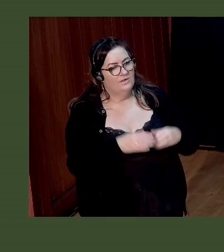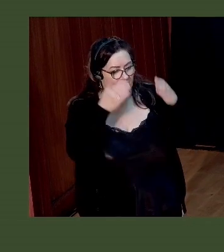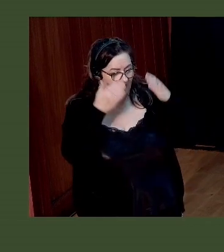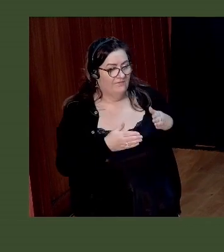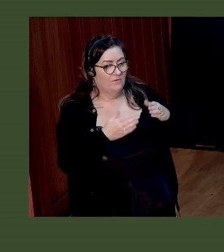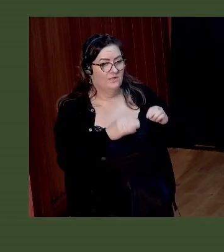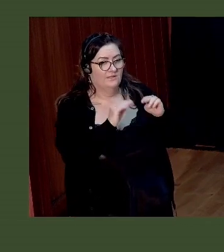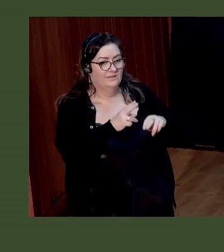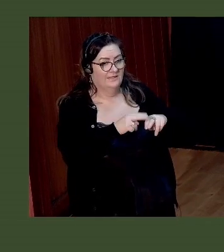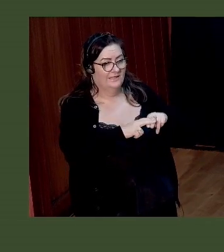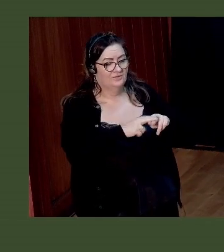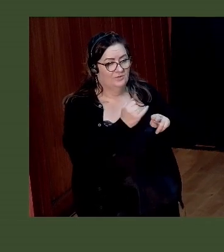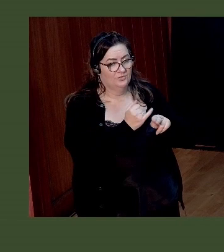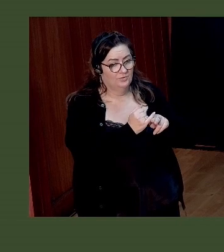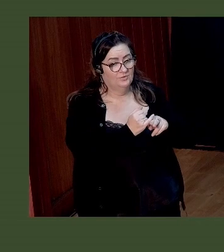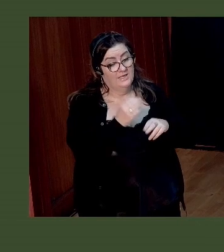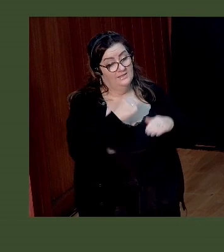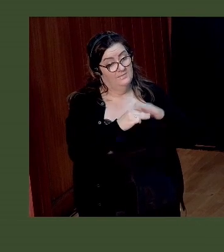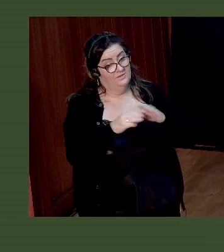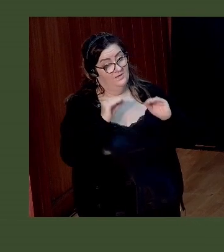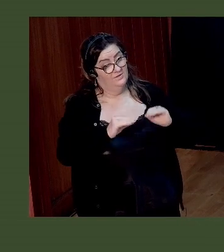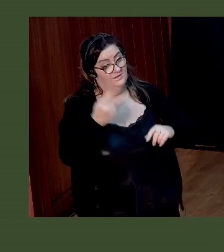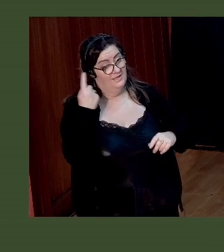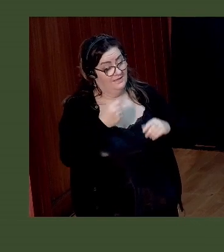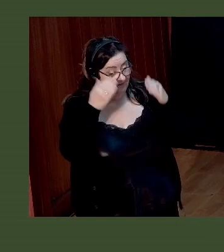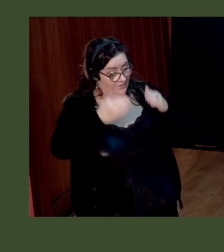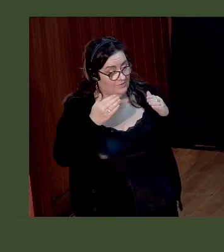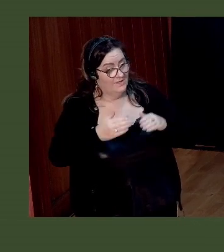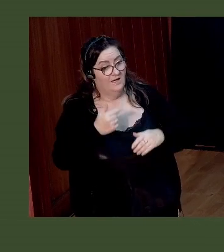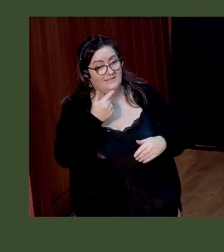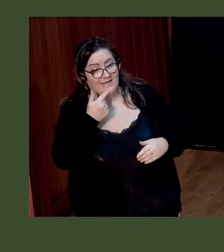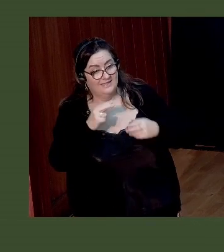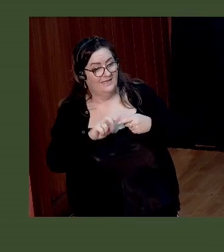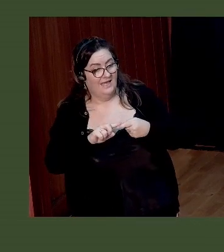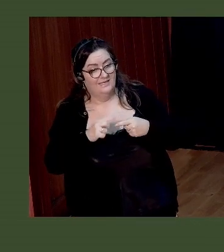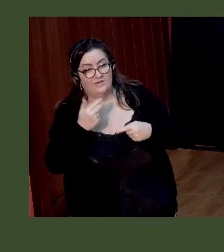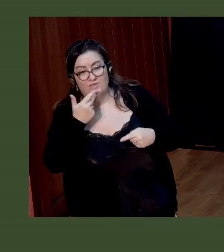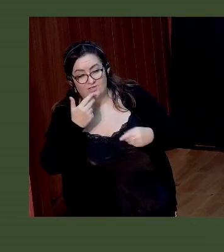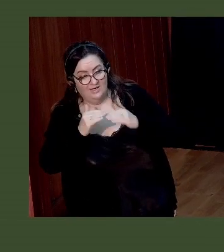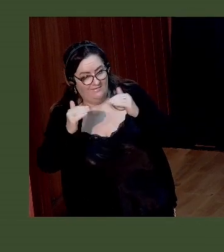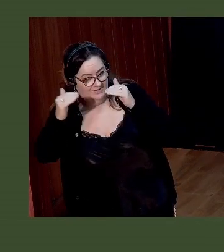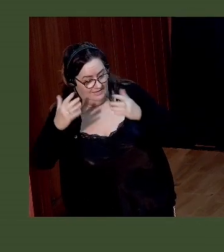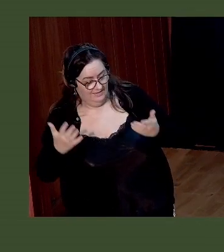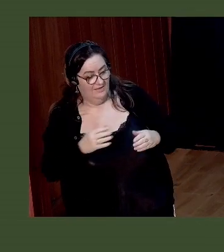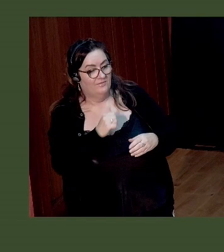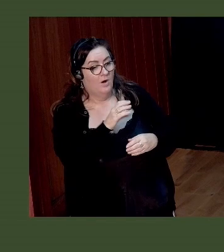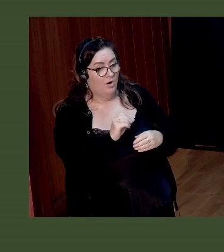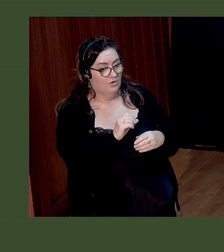schools, and Michael Hayes was Minister for Education with Dáil Éireann, focusing on second and third level. But from